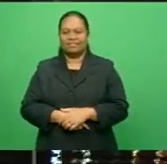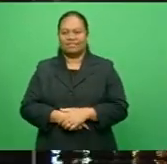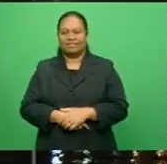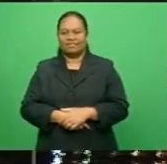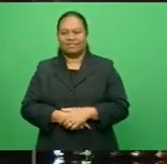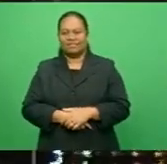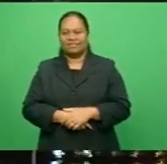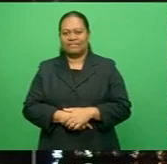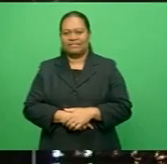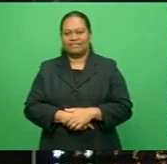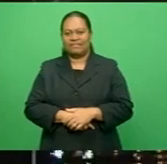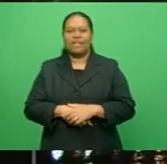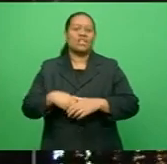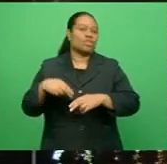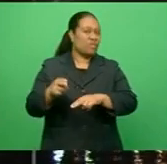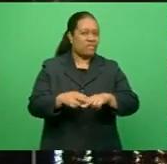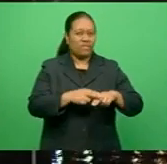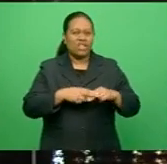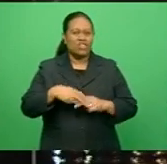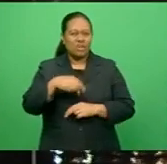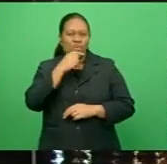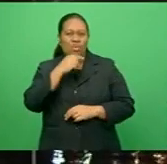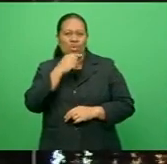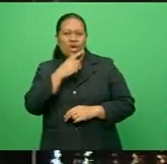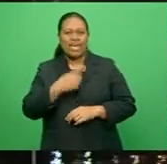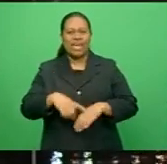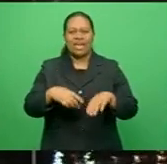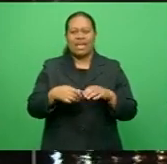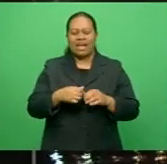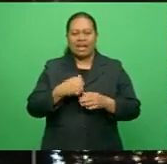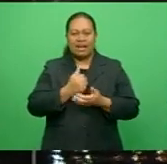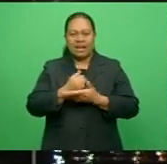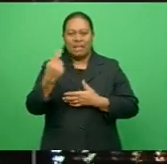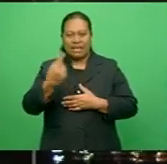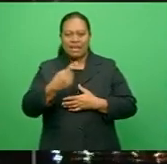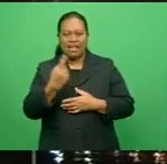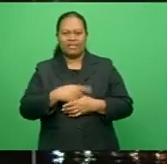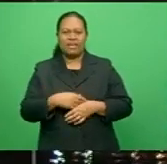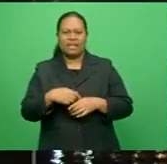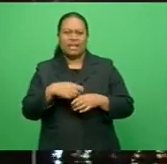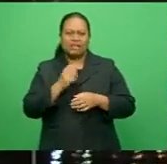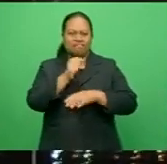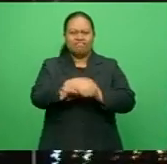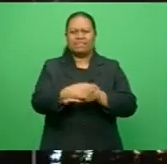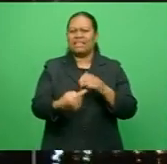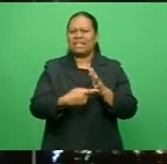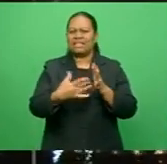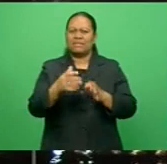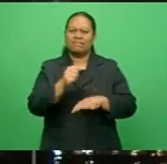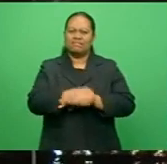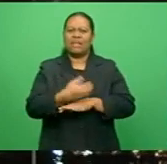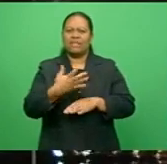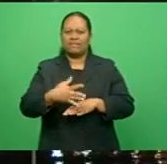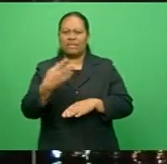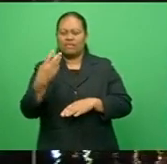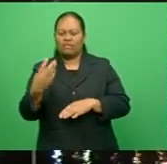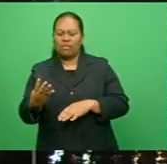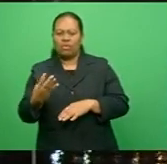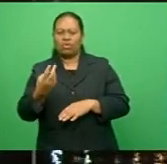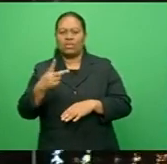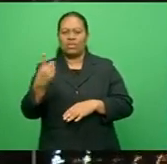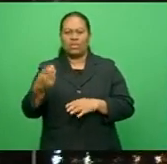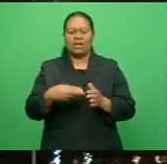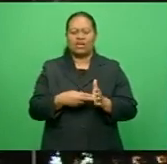Sports. Fiji-born All Blacks winger Seburi scored 3 tries as Tasman defeated Northland 54-21 in their Mitre 10